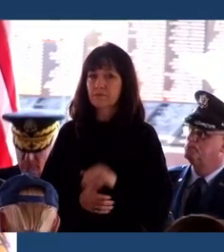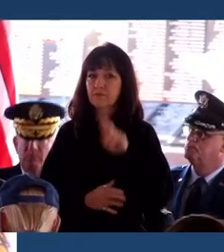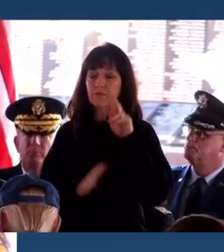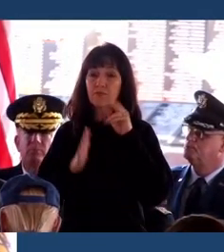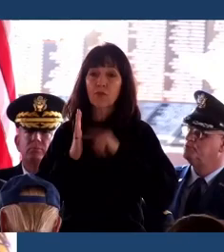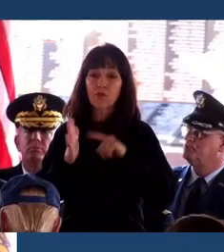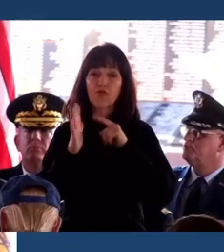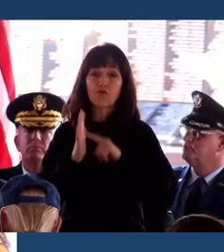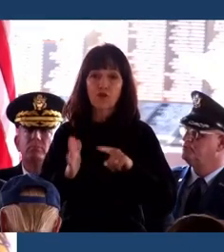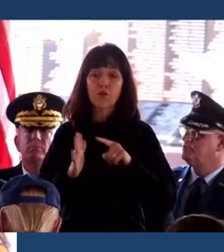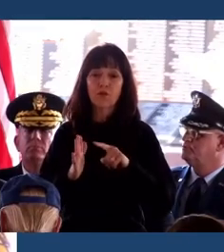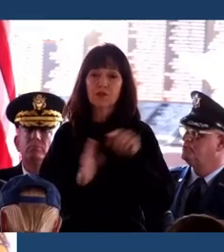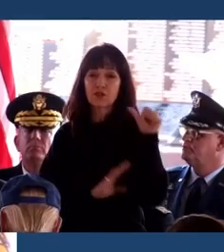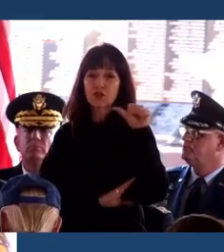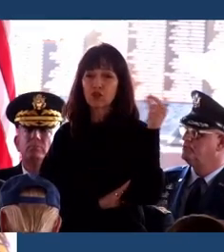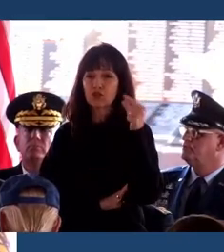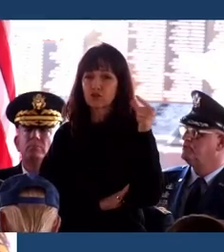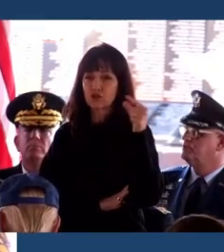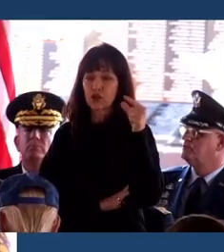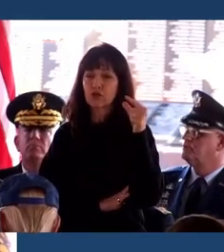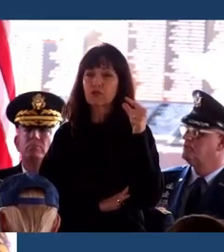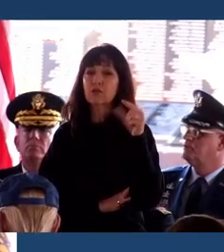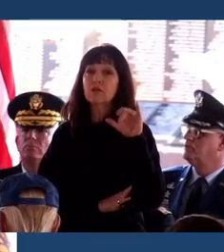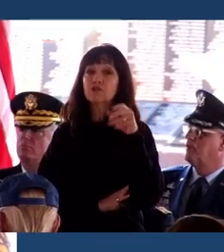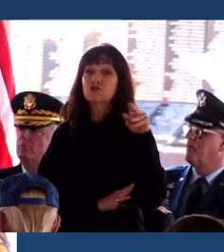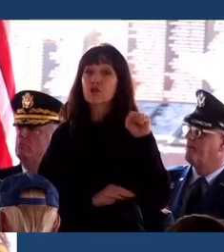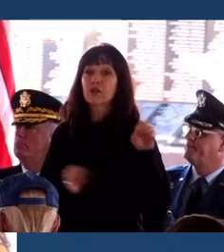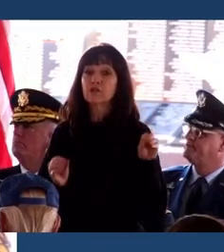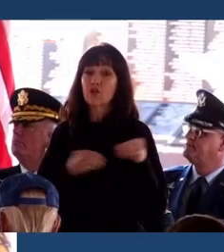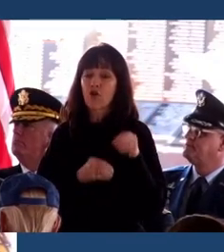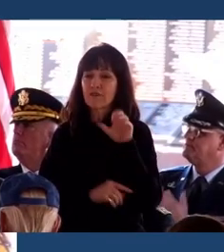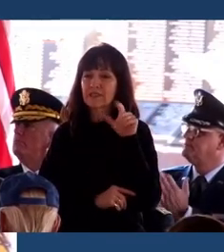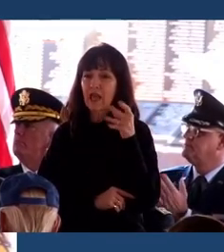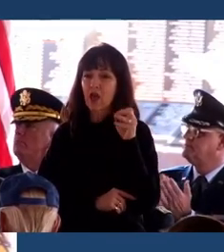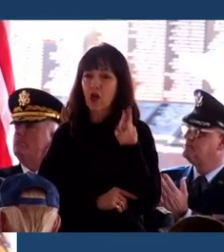Representing Attorney General Kathy Jennings' office, Elmer Setting.